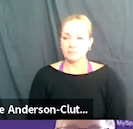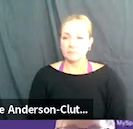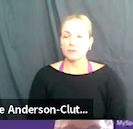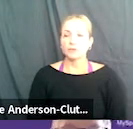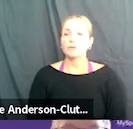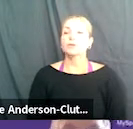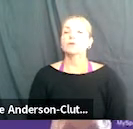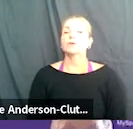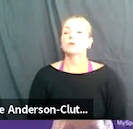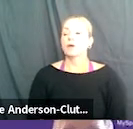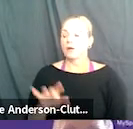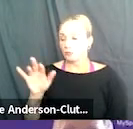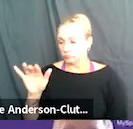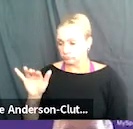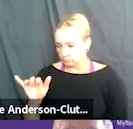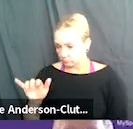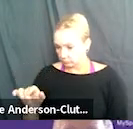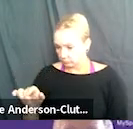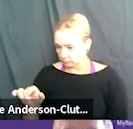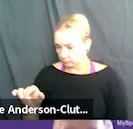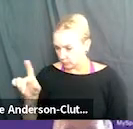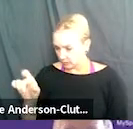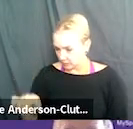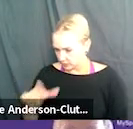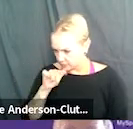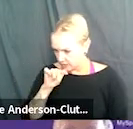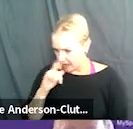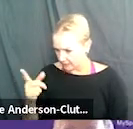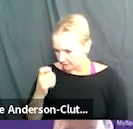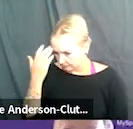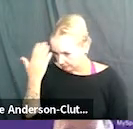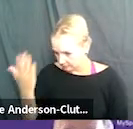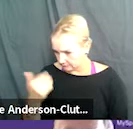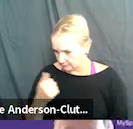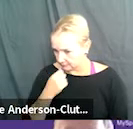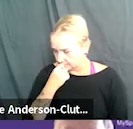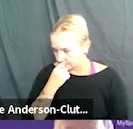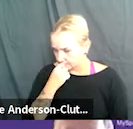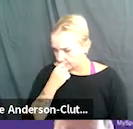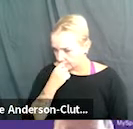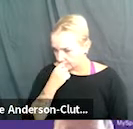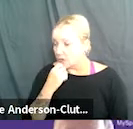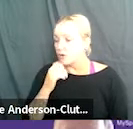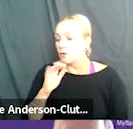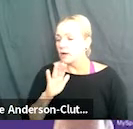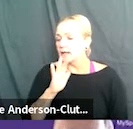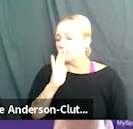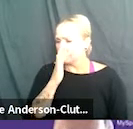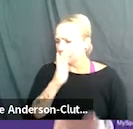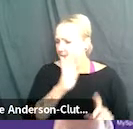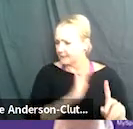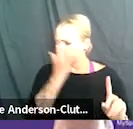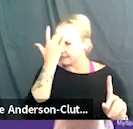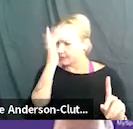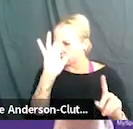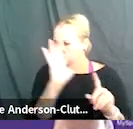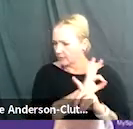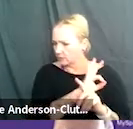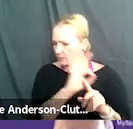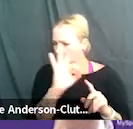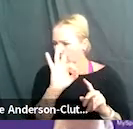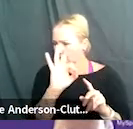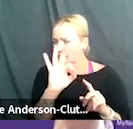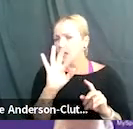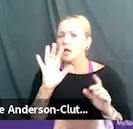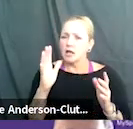Question from an anonymous attendee: is the level of cognitive functioning known? Yeah, he's intellectually quite impaired. I don't know the exact results